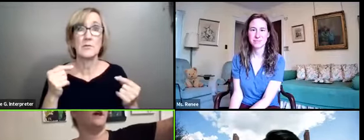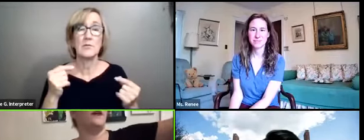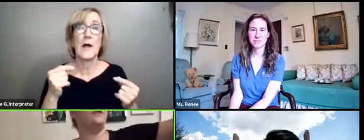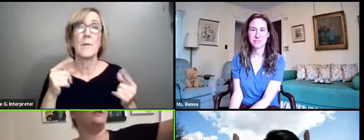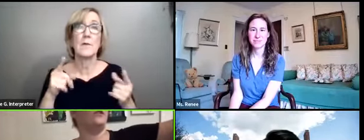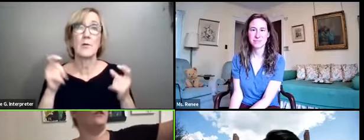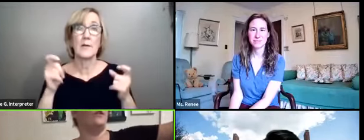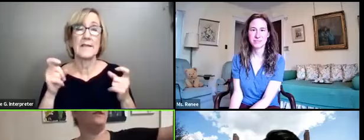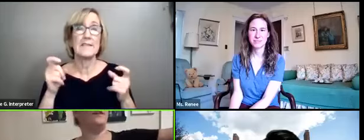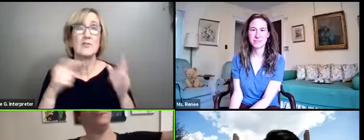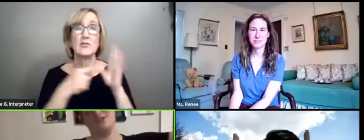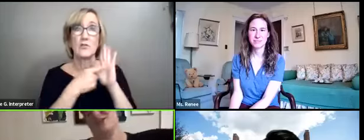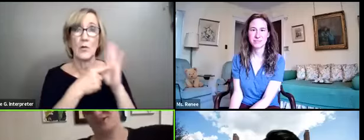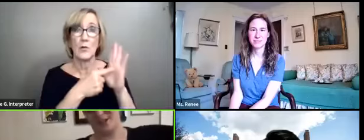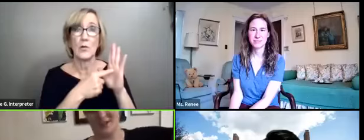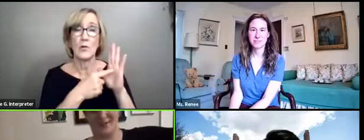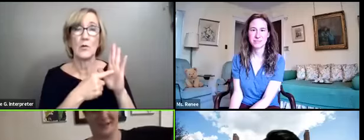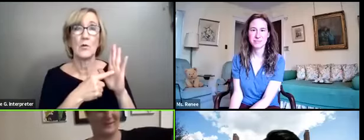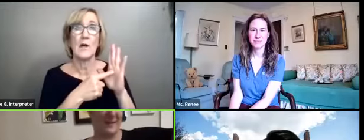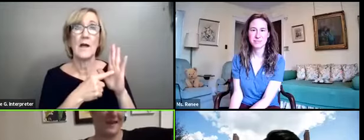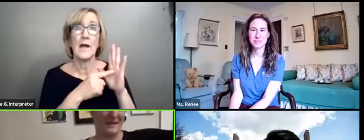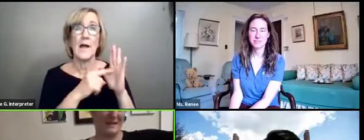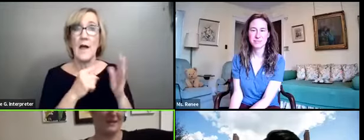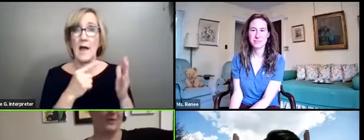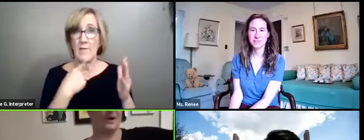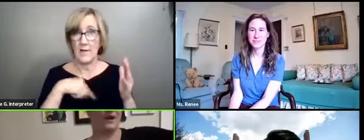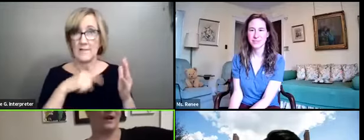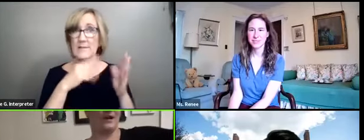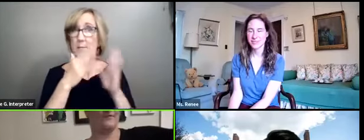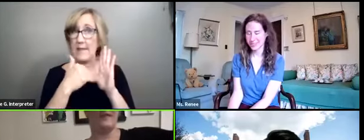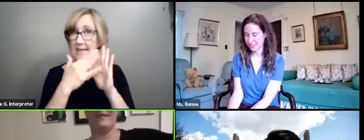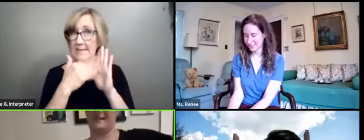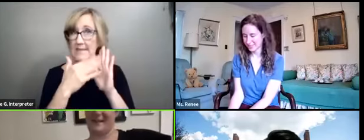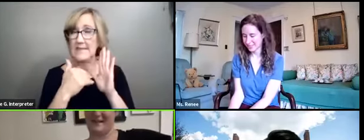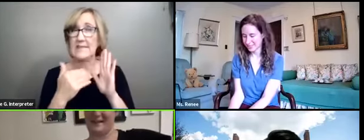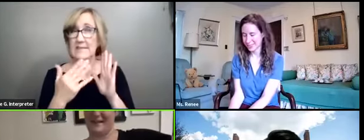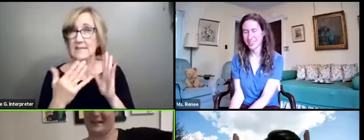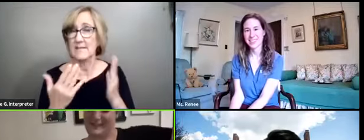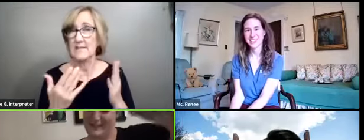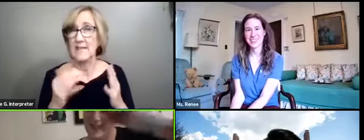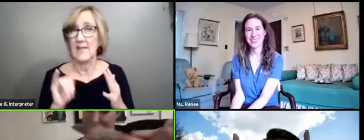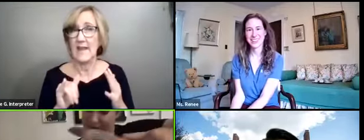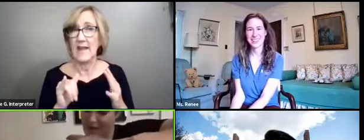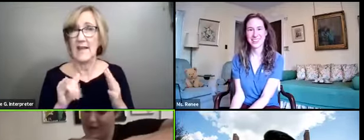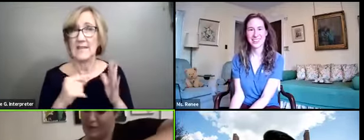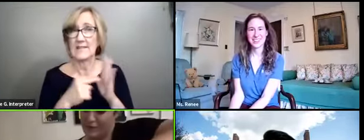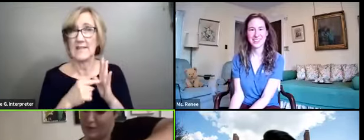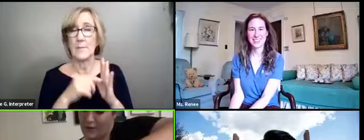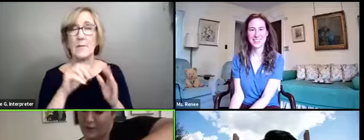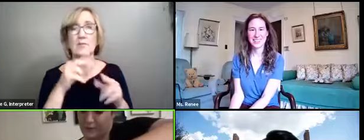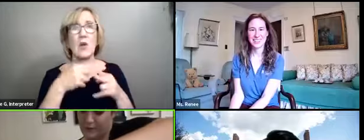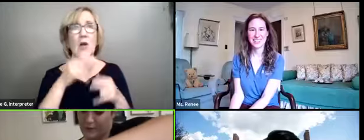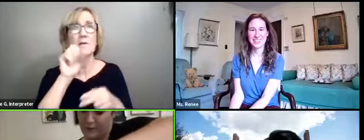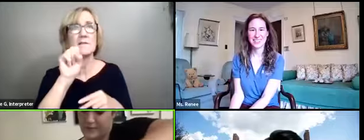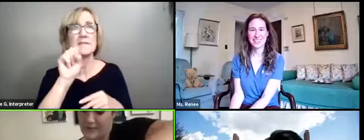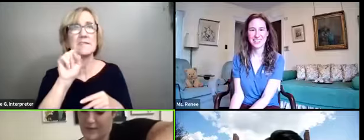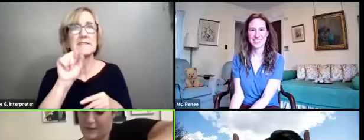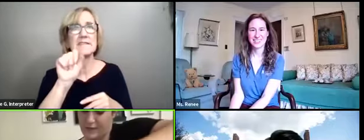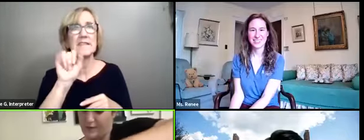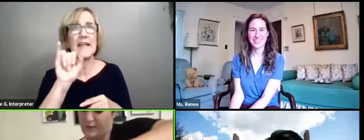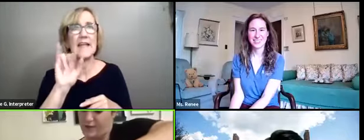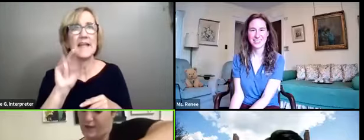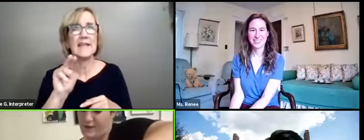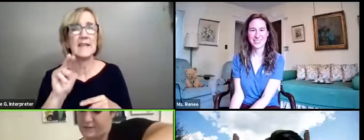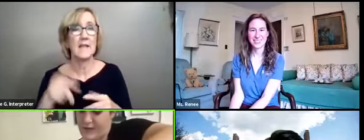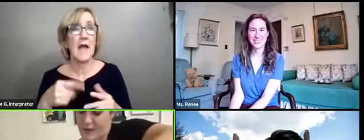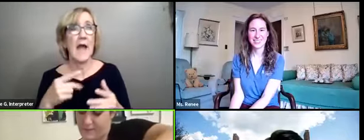just kind of show you a demonstration of us painting, or in this instance, it's a stain. So what you're supposed to do is I usually